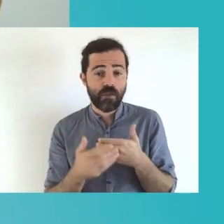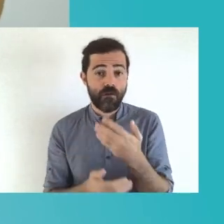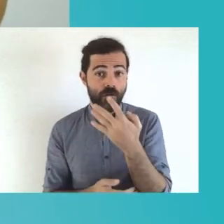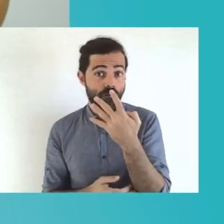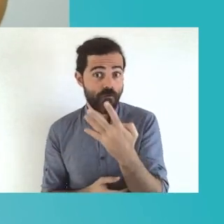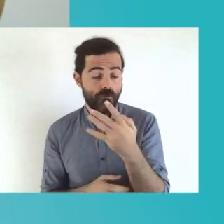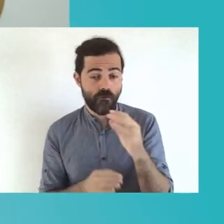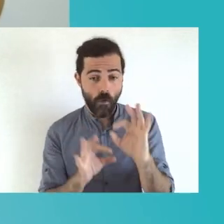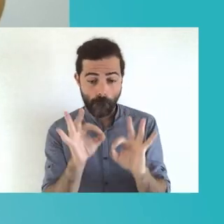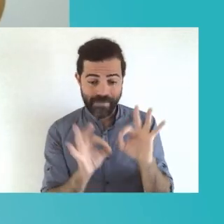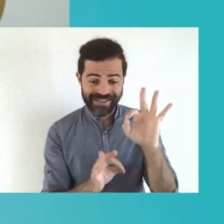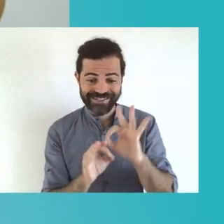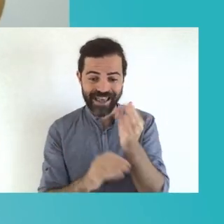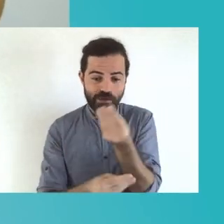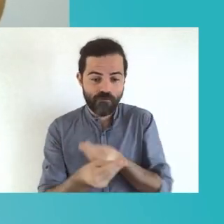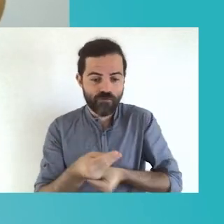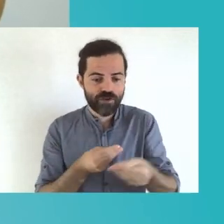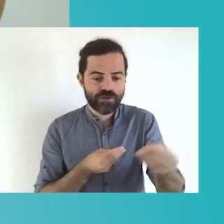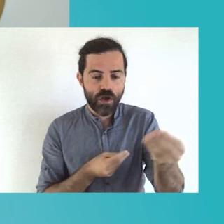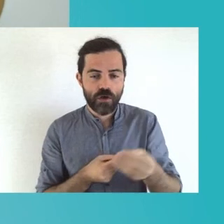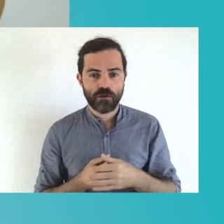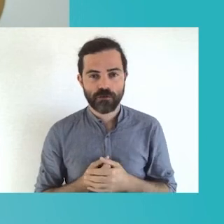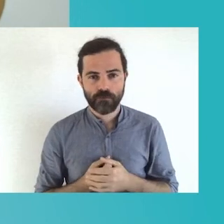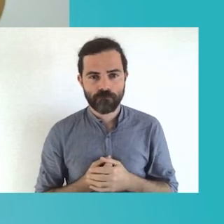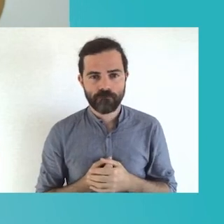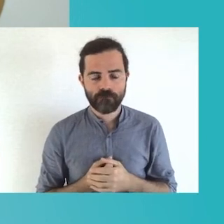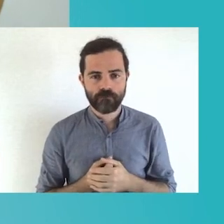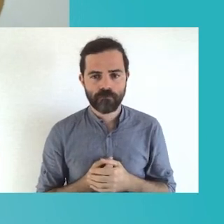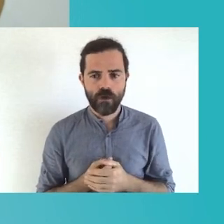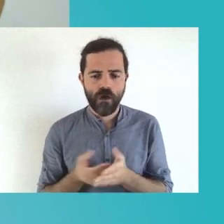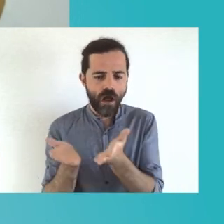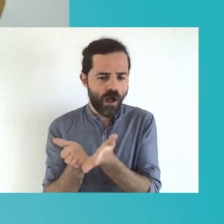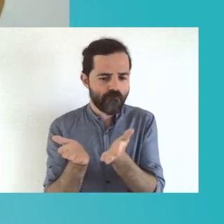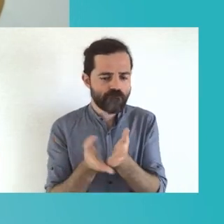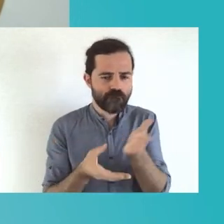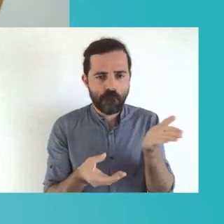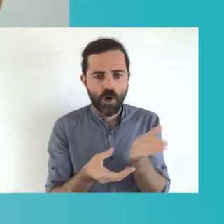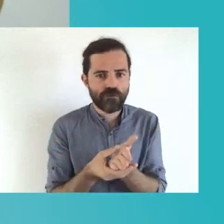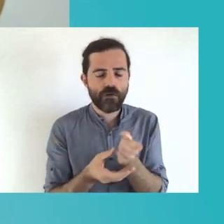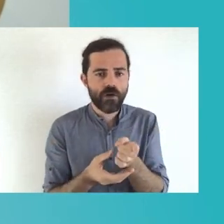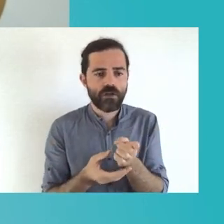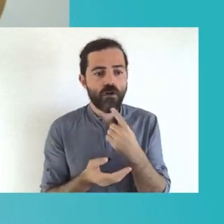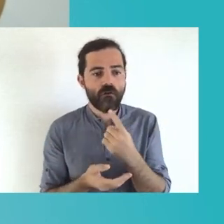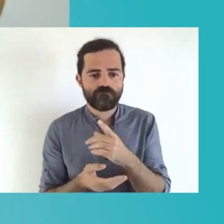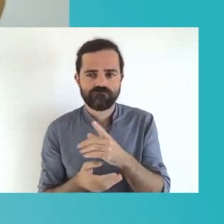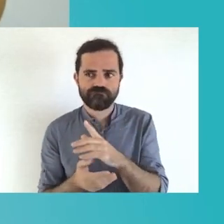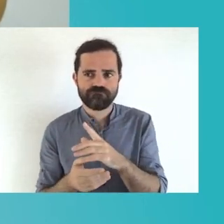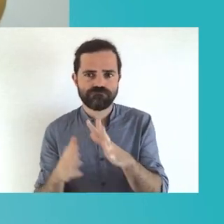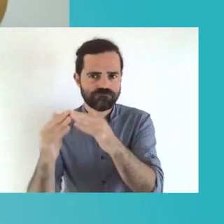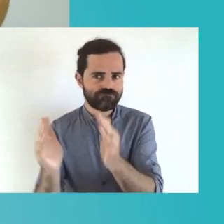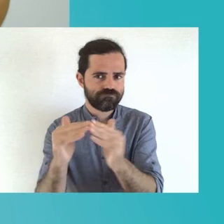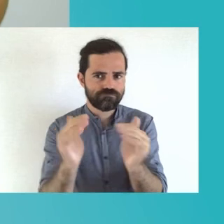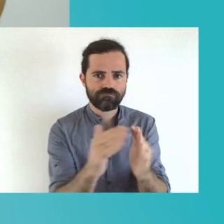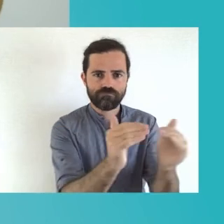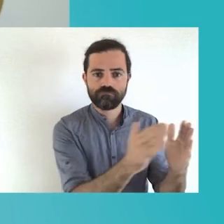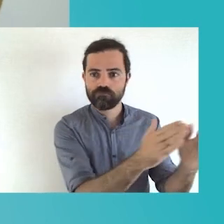of 4%. It's a safe investment also because it's guaranteed by a portfolio of rented